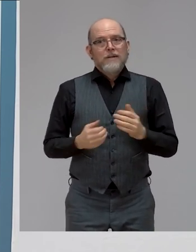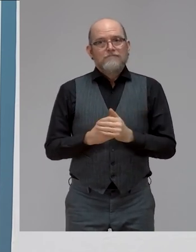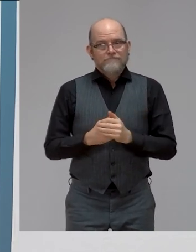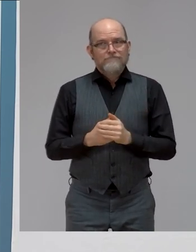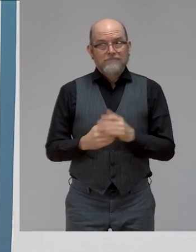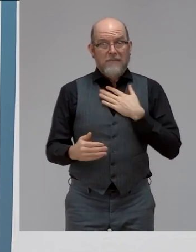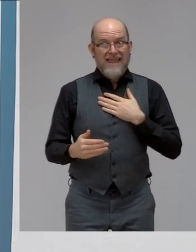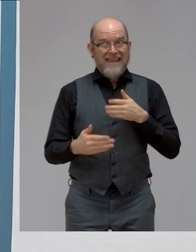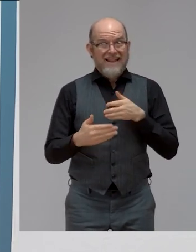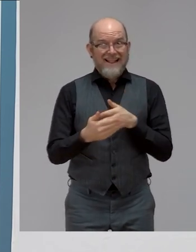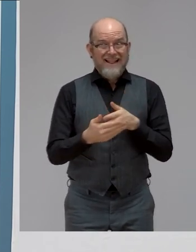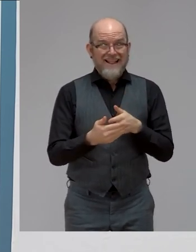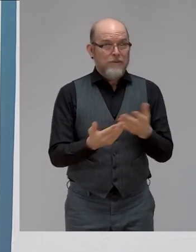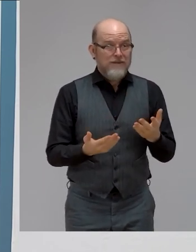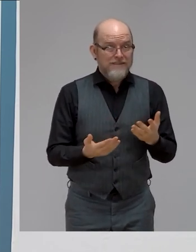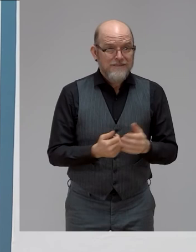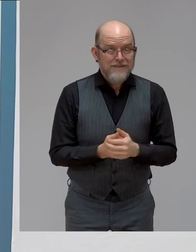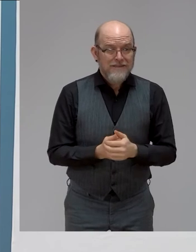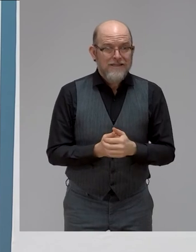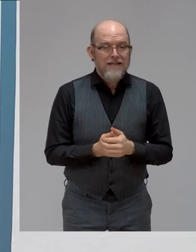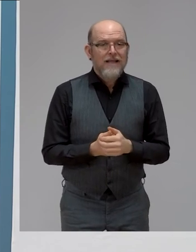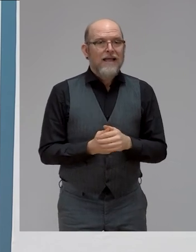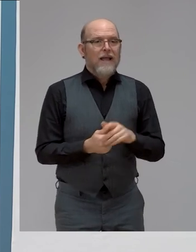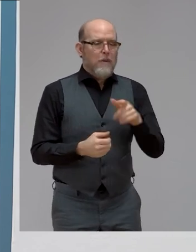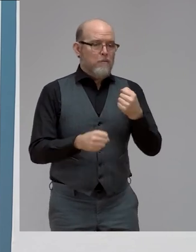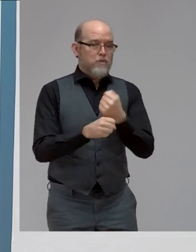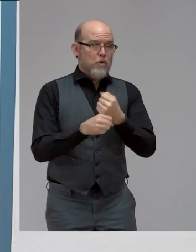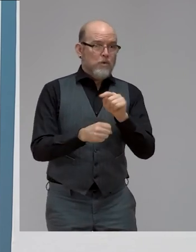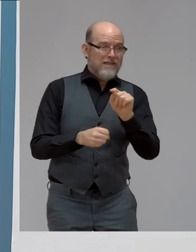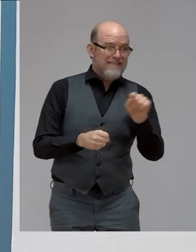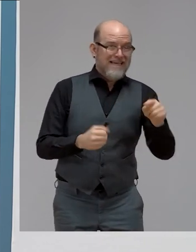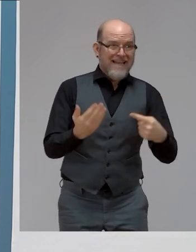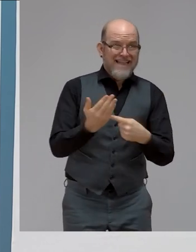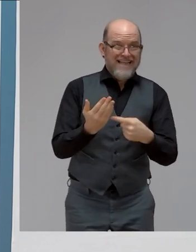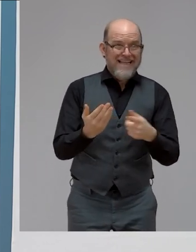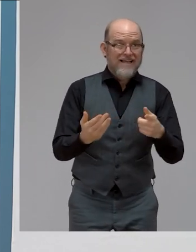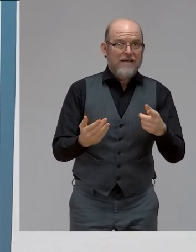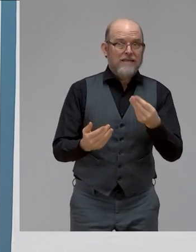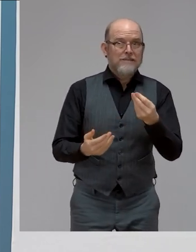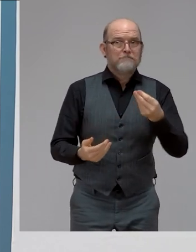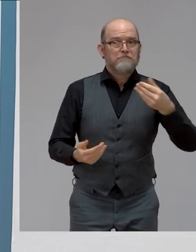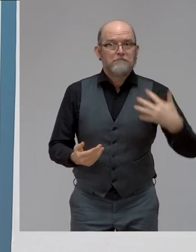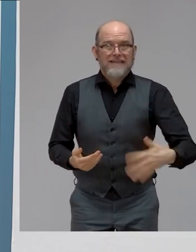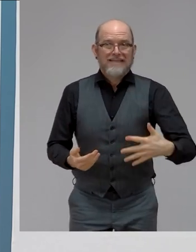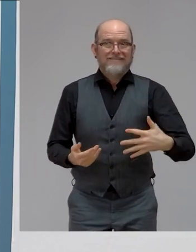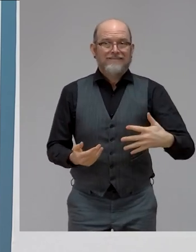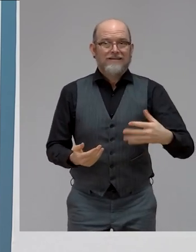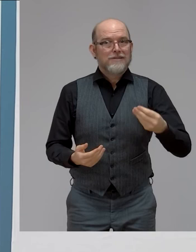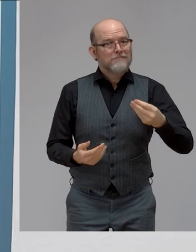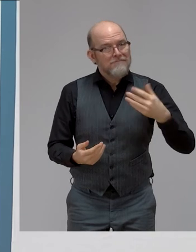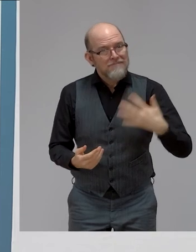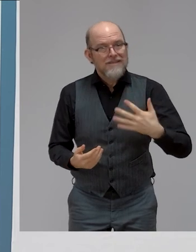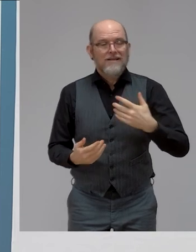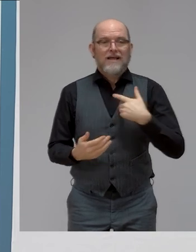The majority of these products and technologies are very expensive, and most of the